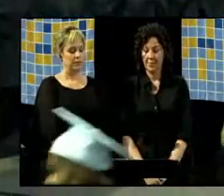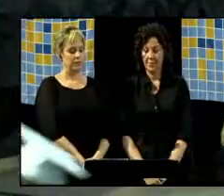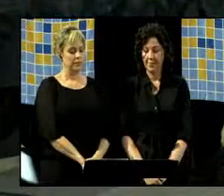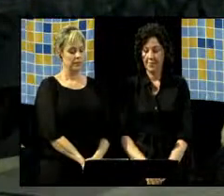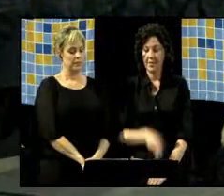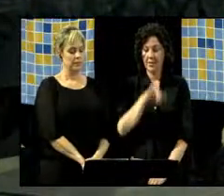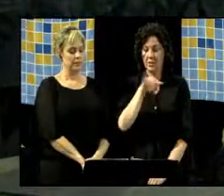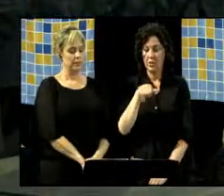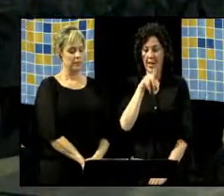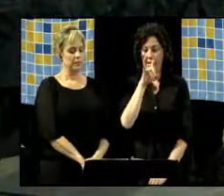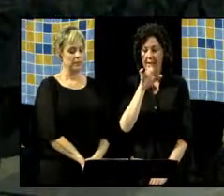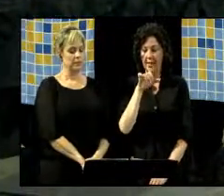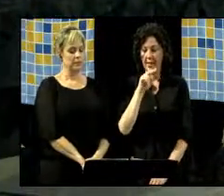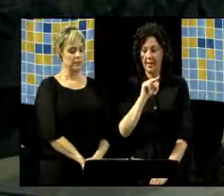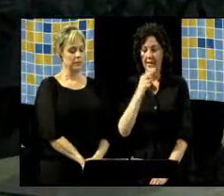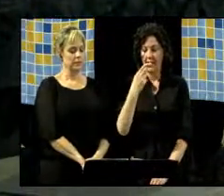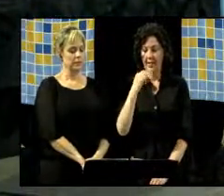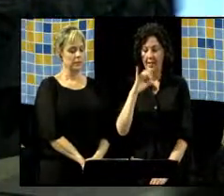Jaden Madison Hickson.